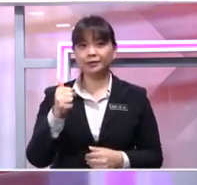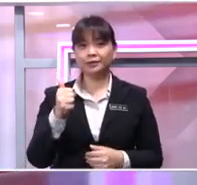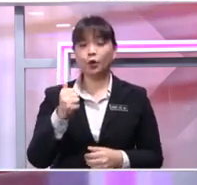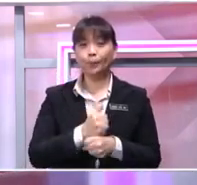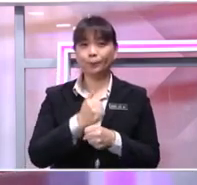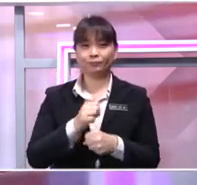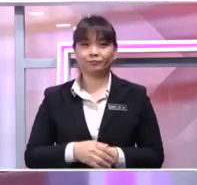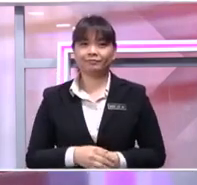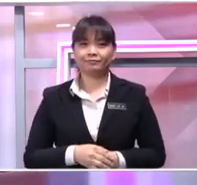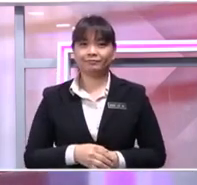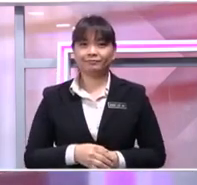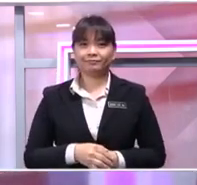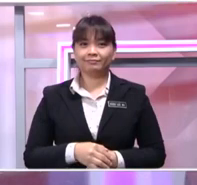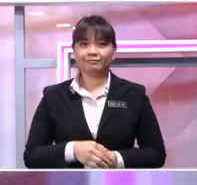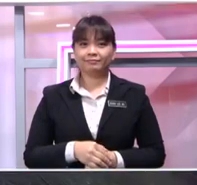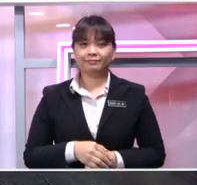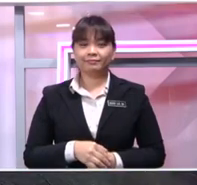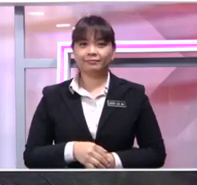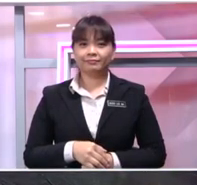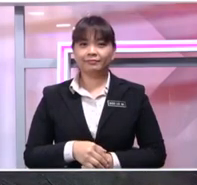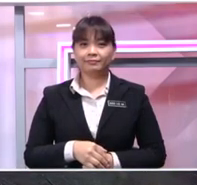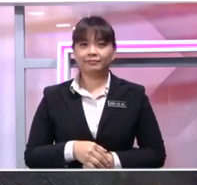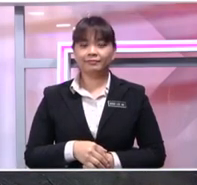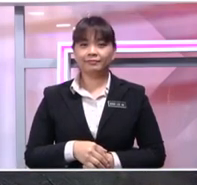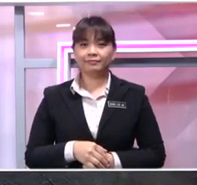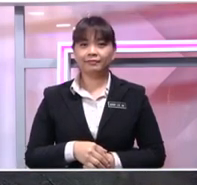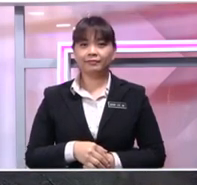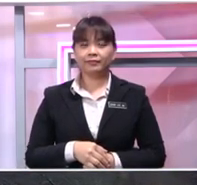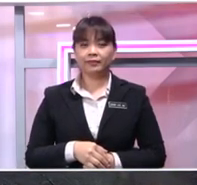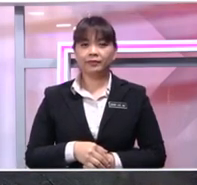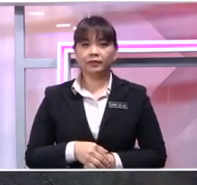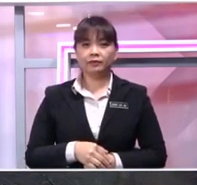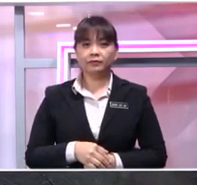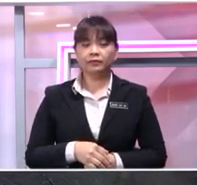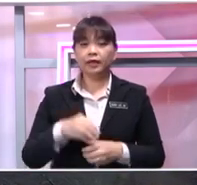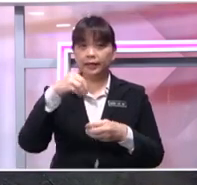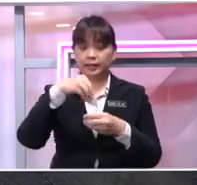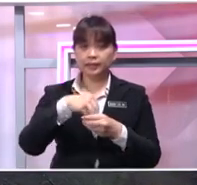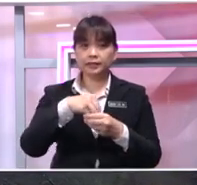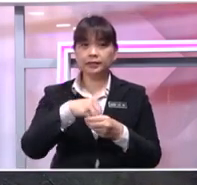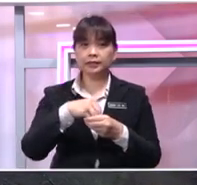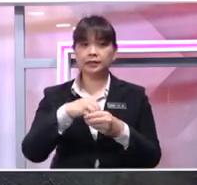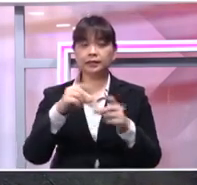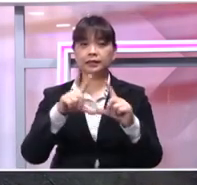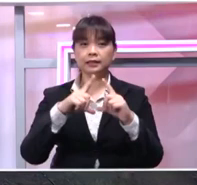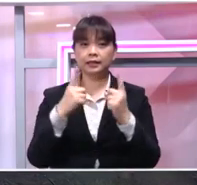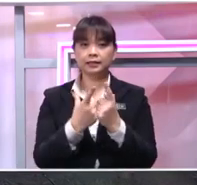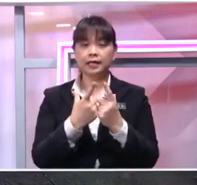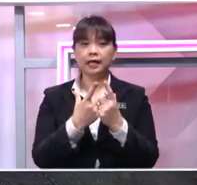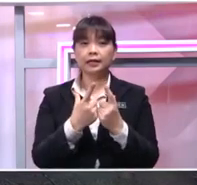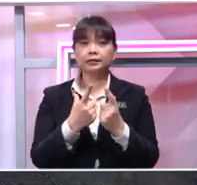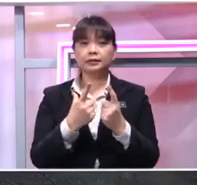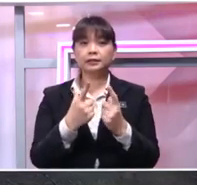this kind of reward? Mm-hmm. Because in real class, yep. they can feel. I